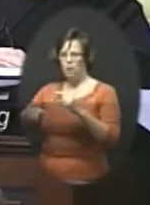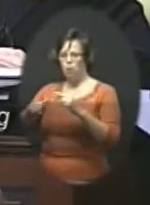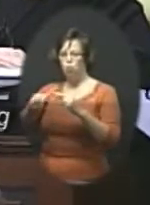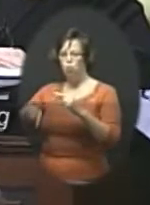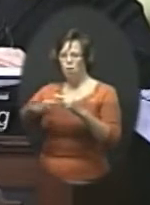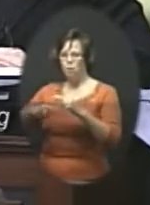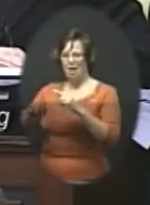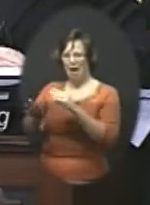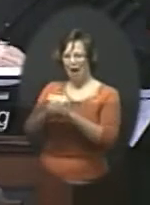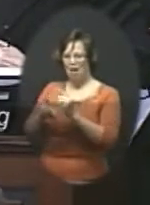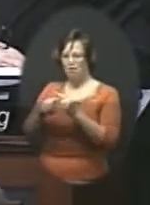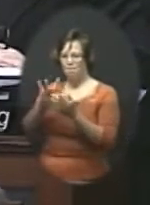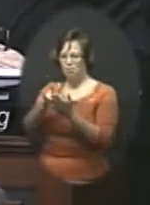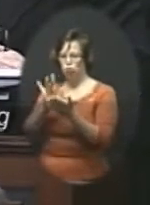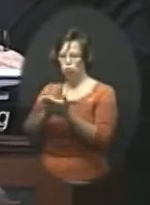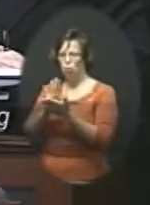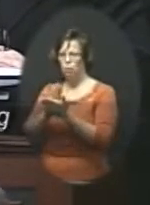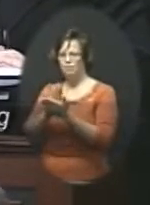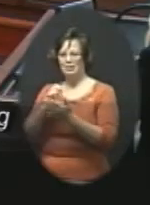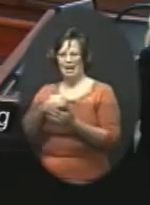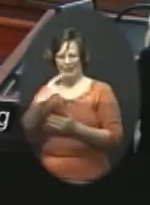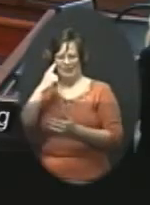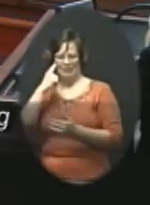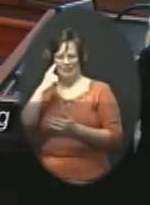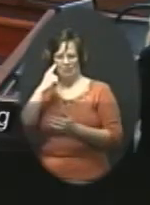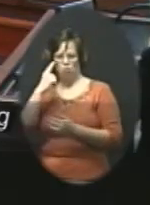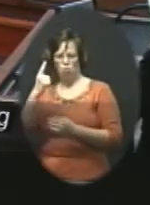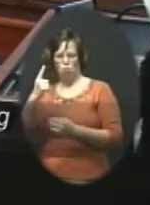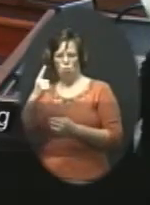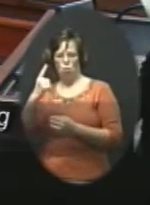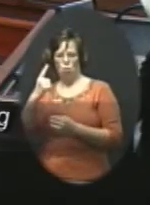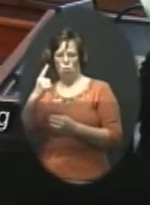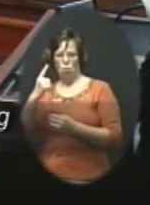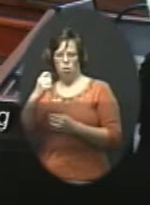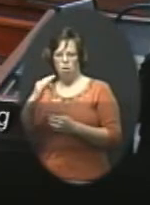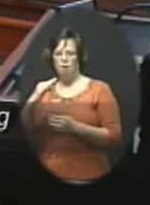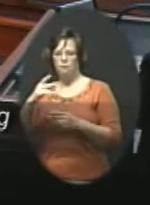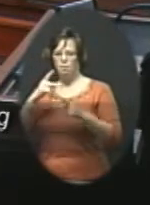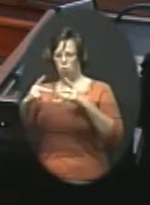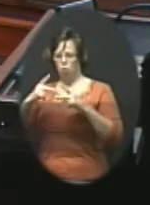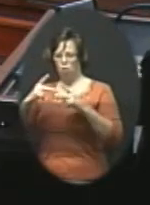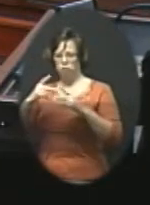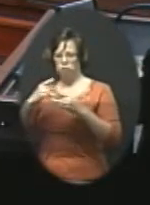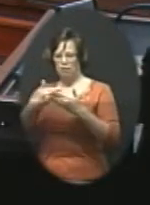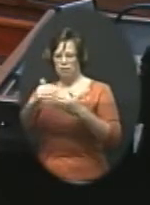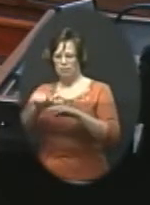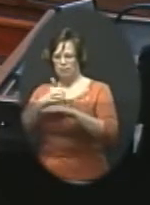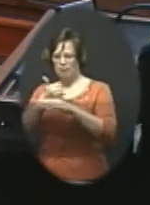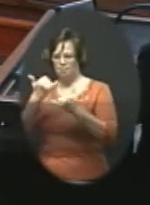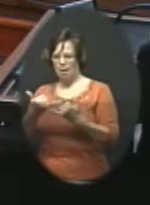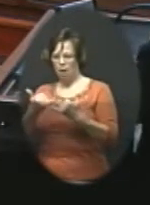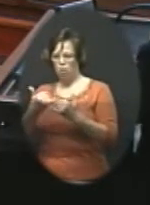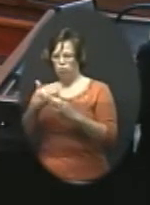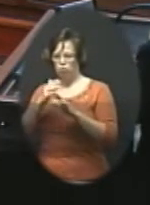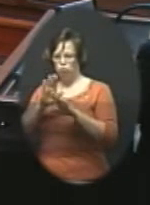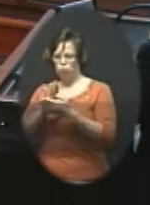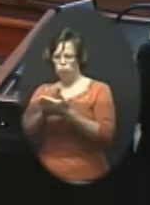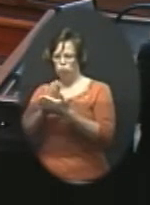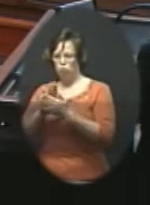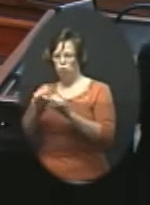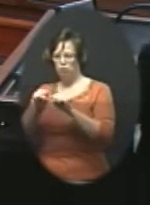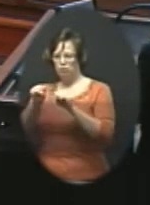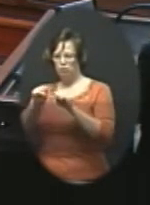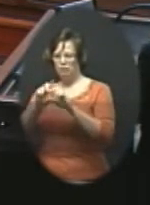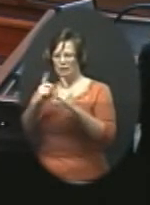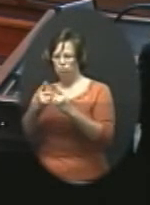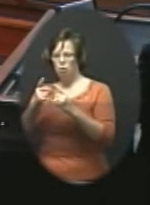school. I think the one of the protocols that we have now in the school district is before someone's allowed